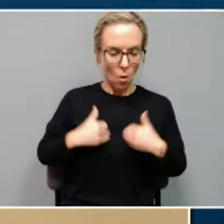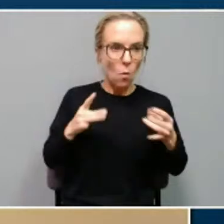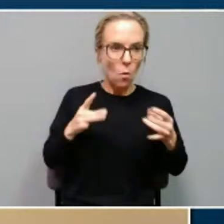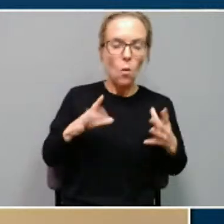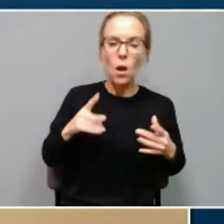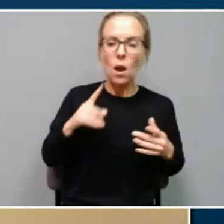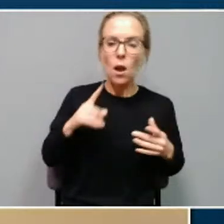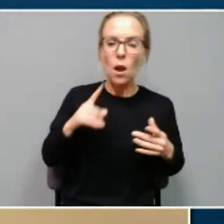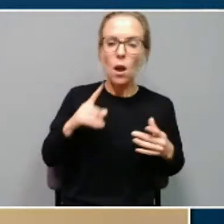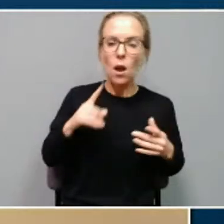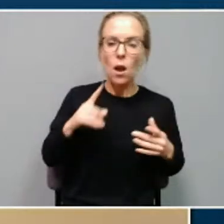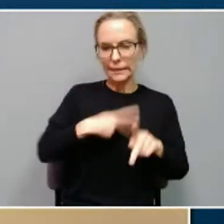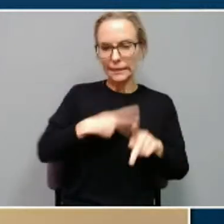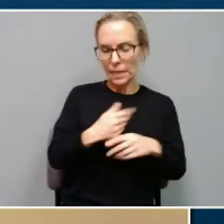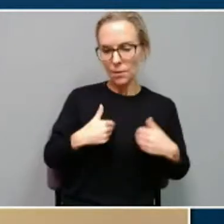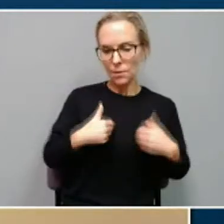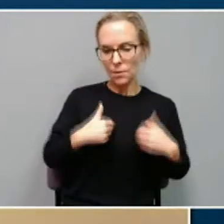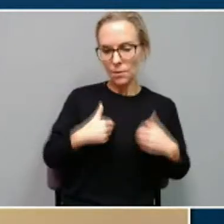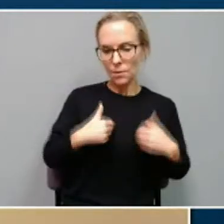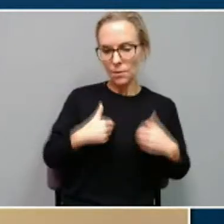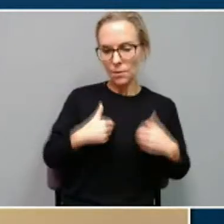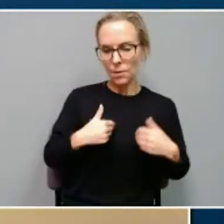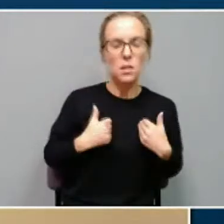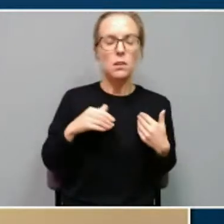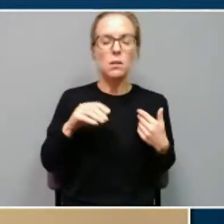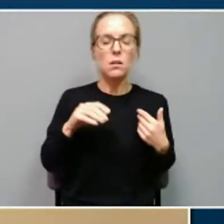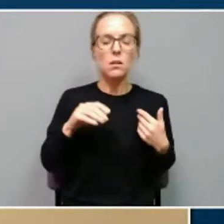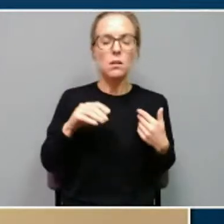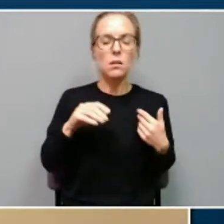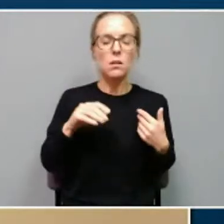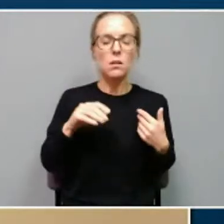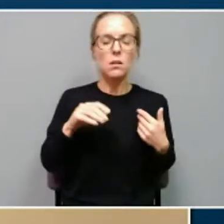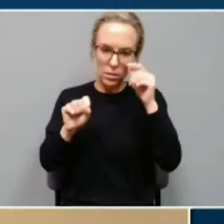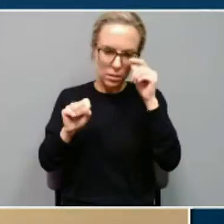pneumonia, ARDS. I